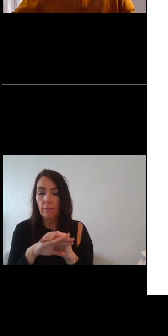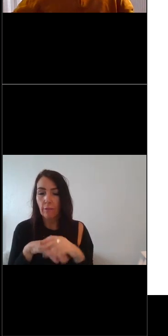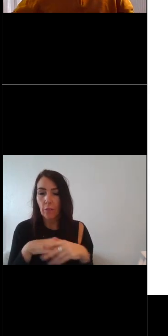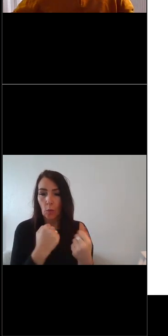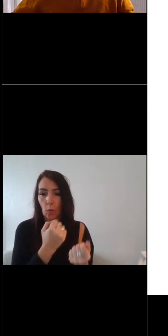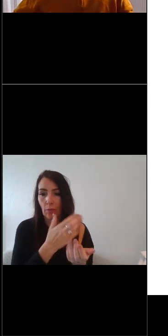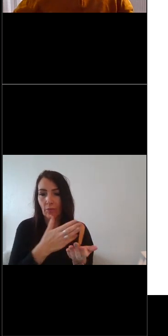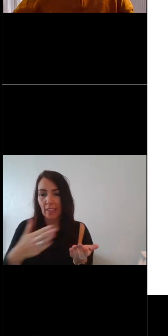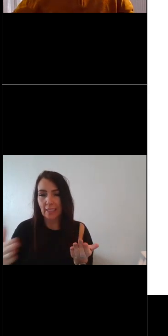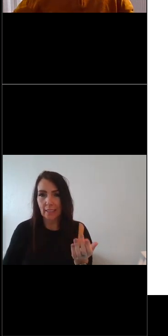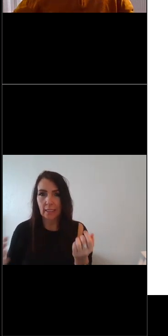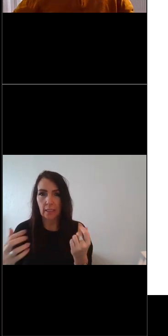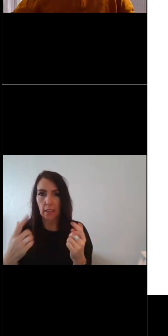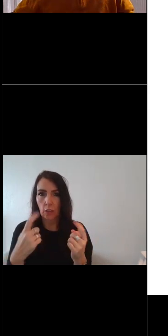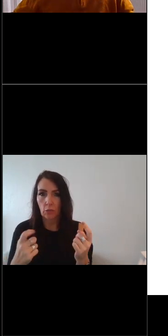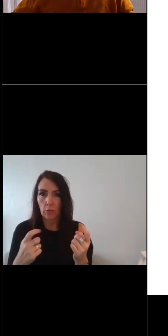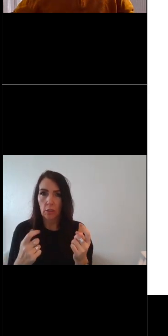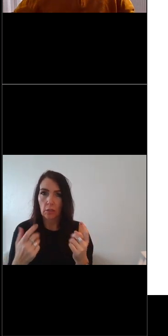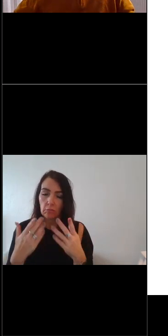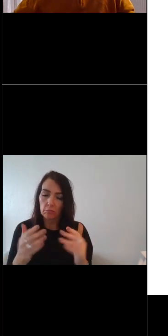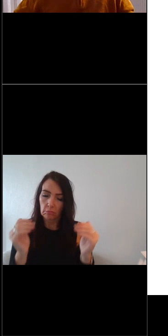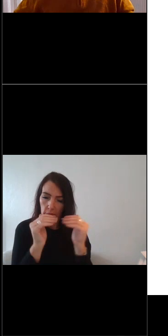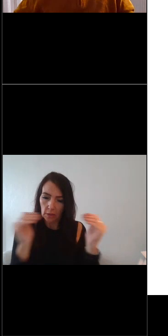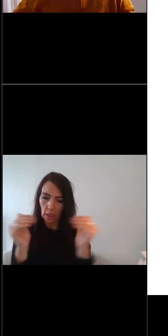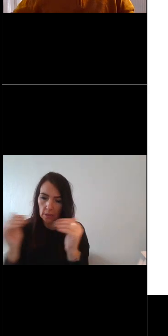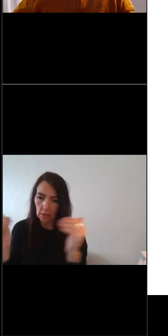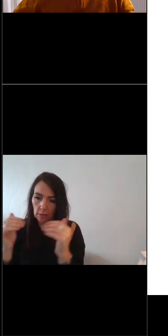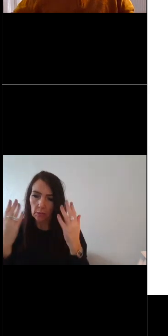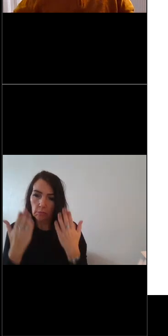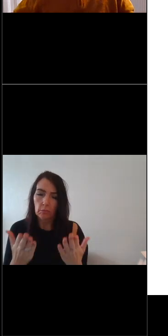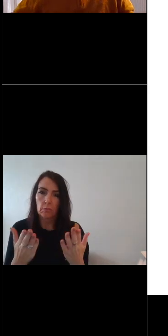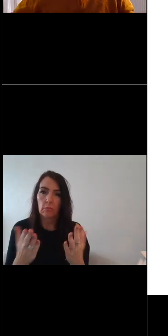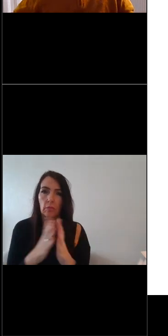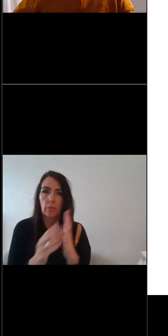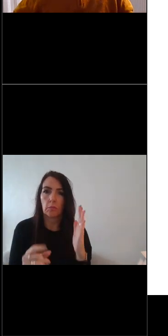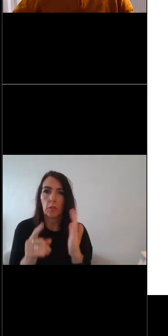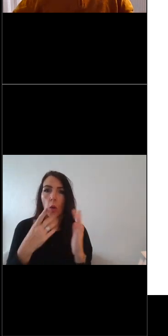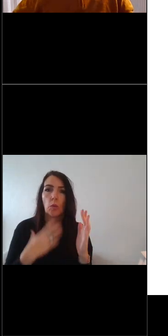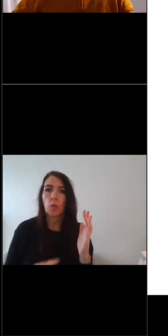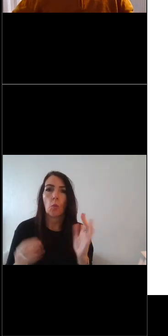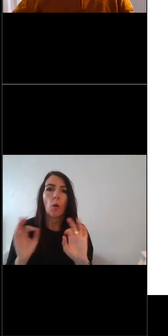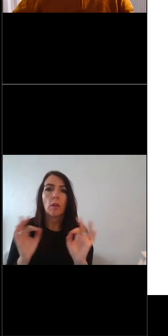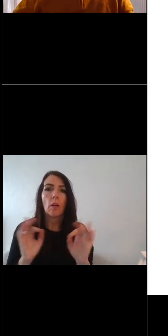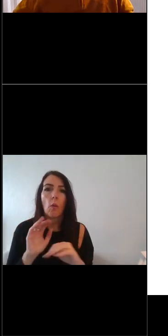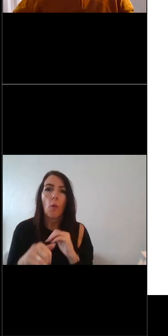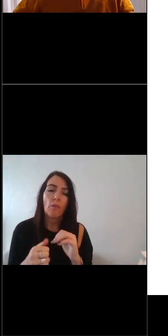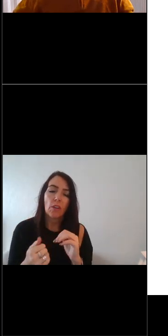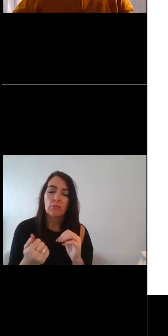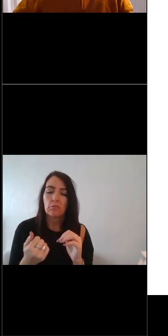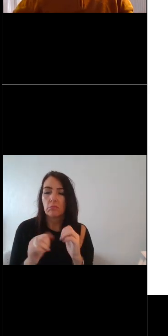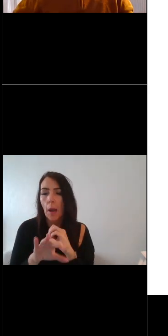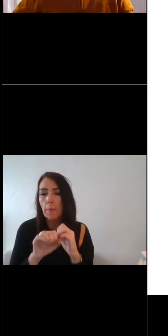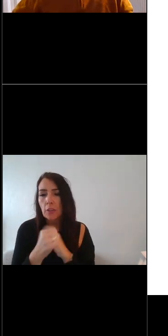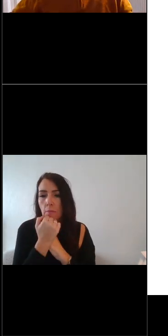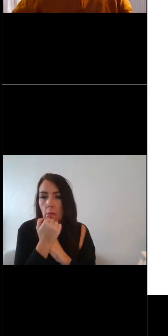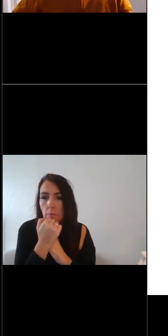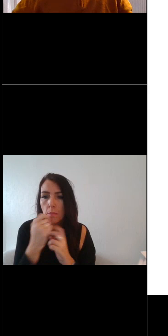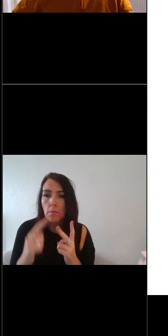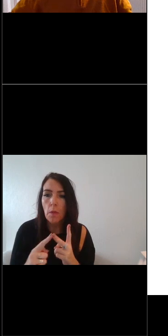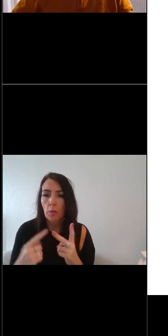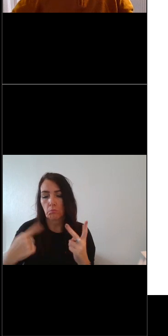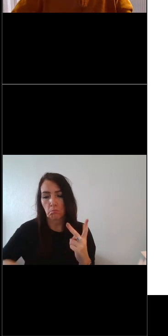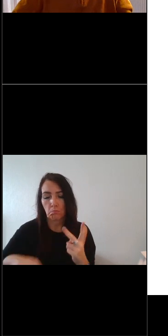can start to apply standards to your pool cars that say, like, we don't want any vehicles that are over this emission on our fleet, on our grey fleet. We